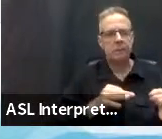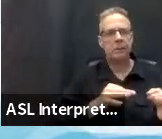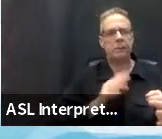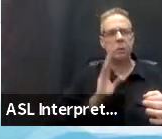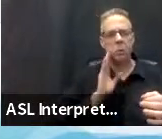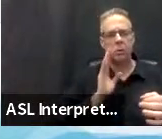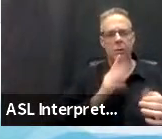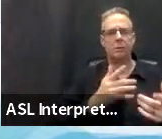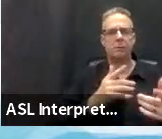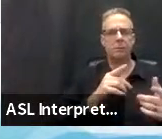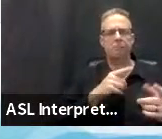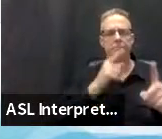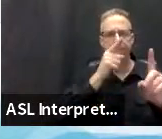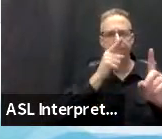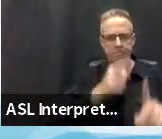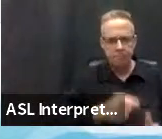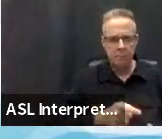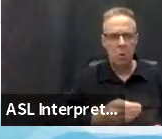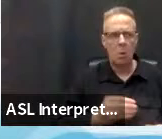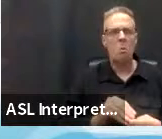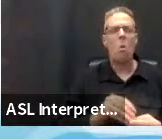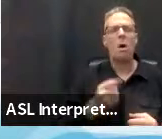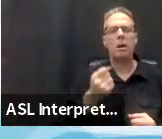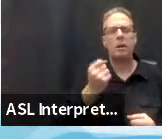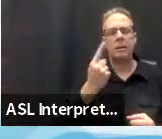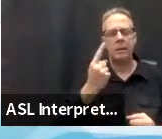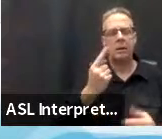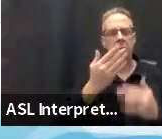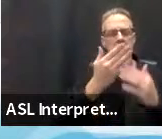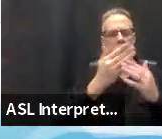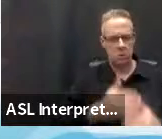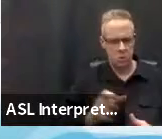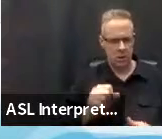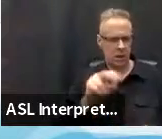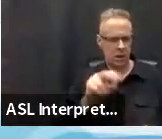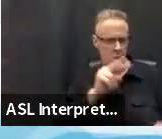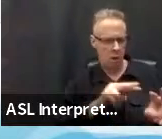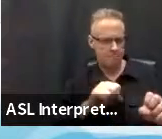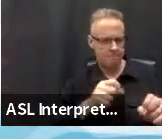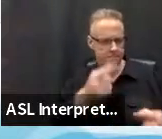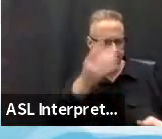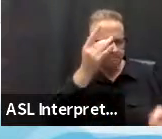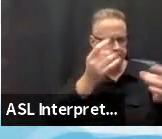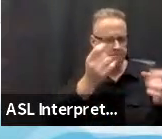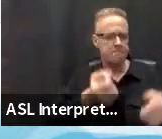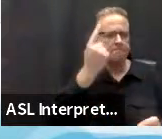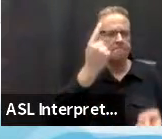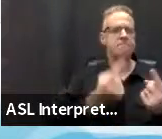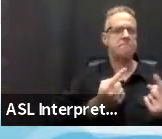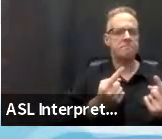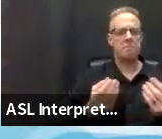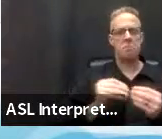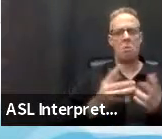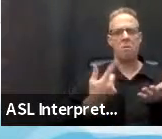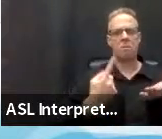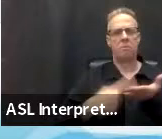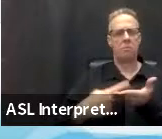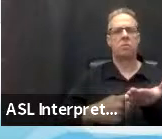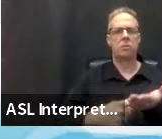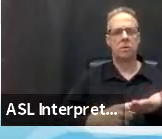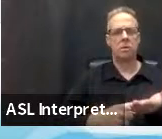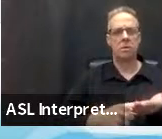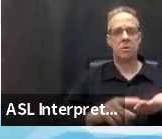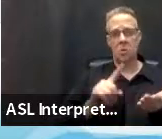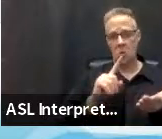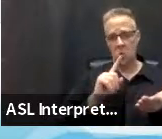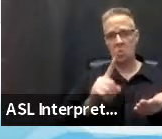information, break it down for you, and focus the discussion really on some of just reactions that are going to be, frankly,